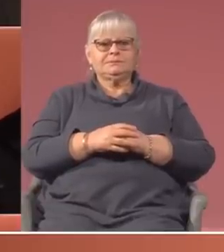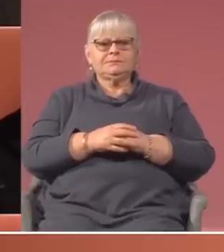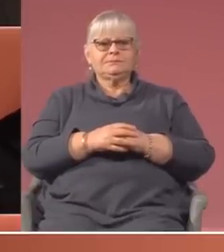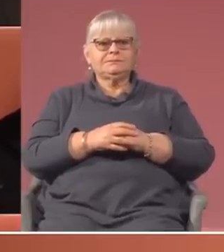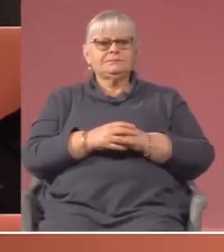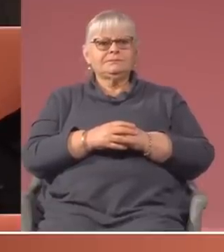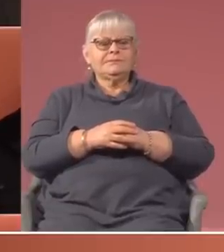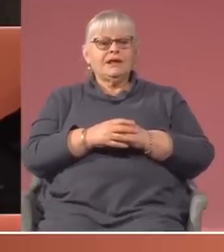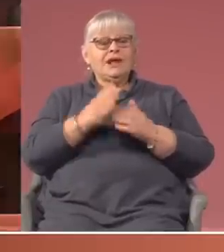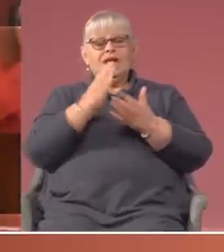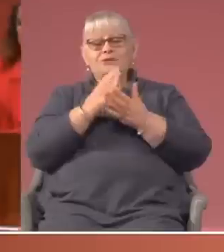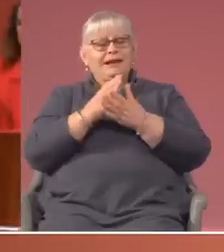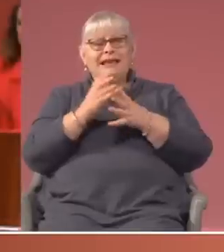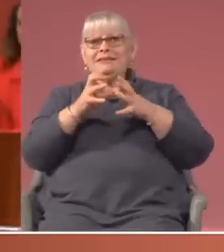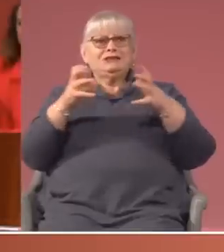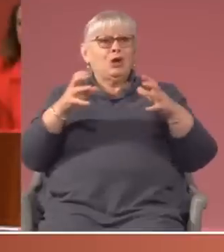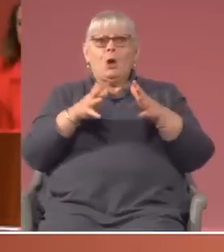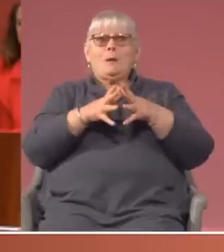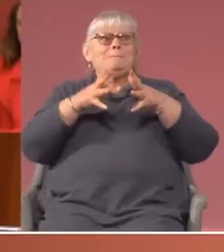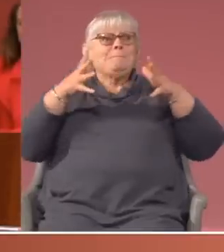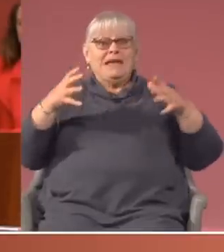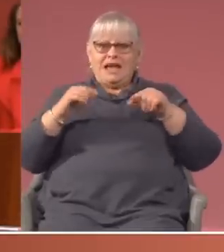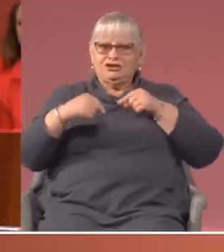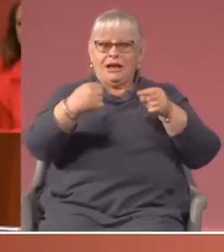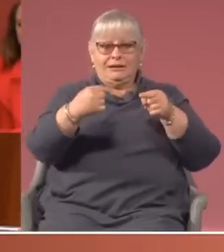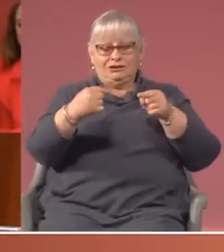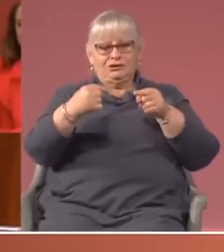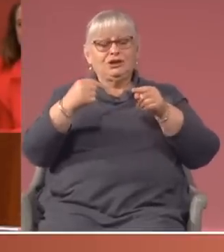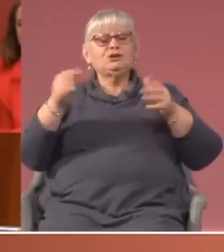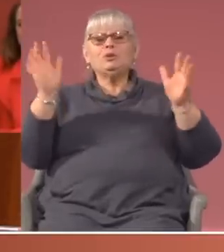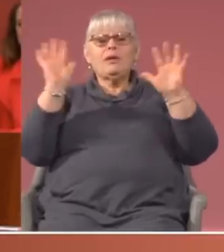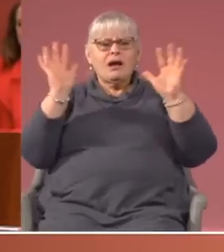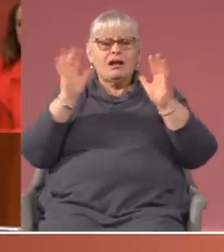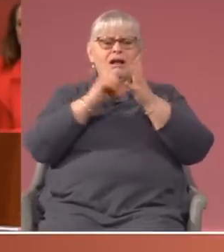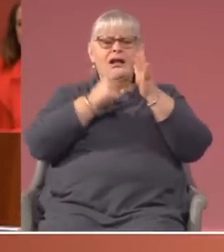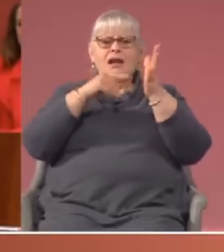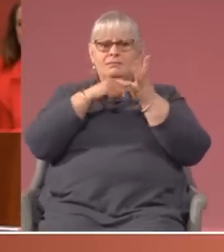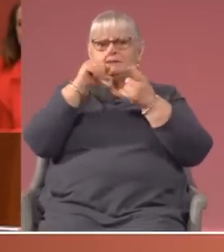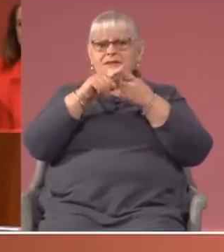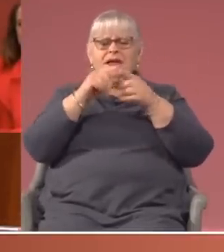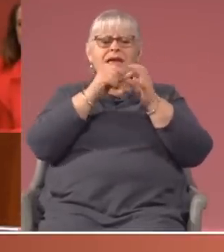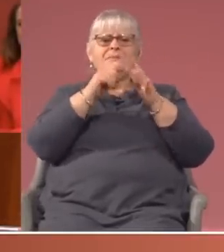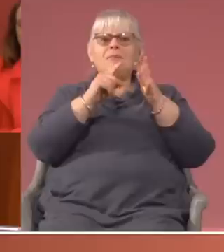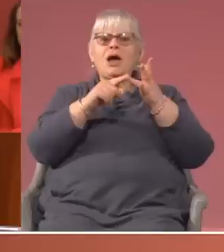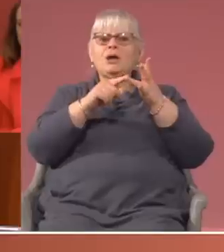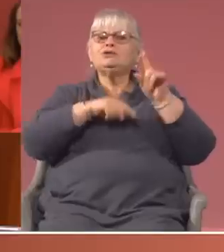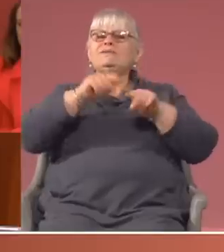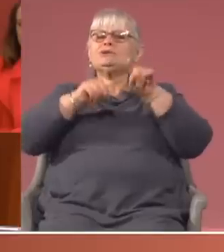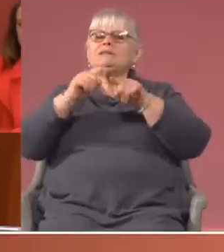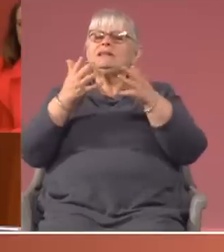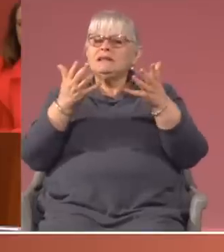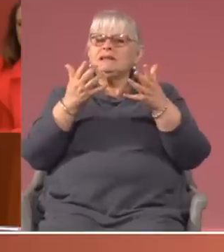There is no greater challenge than facing up to the climate and biodiversity crises we face. We live in